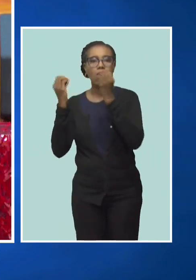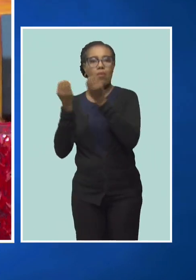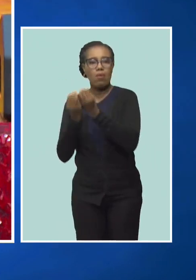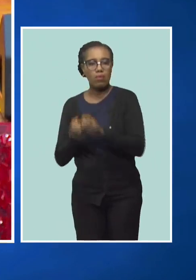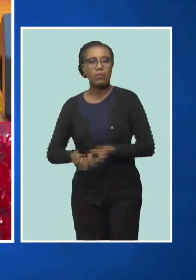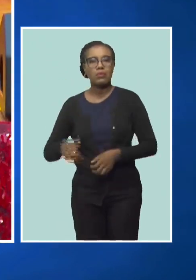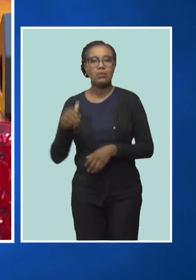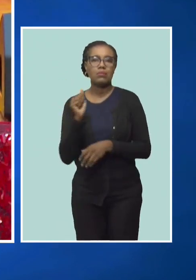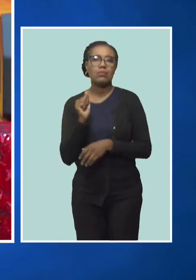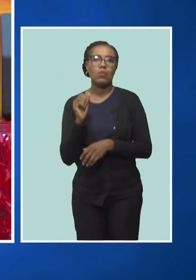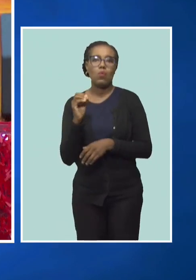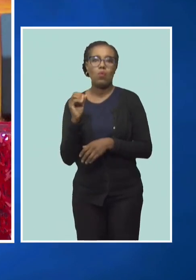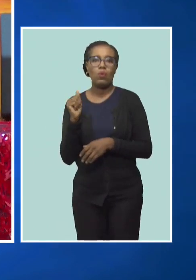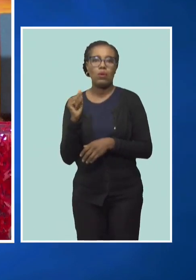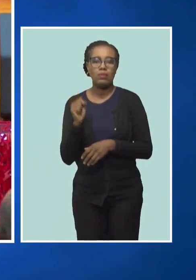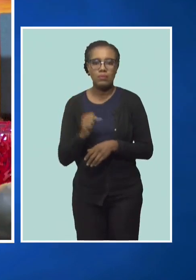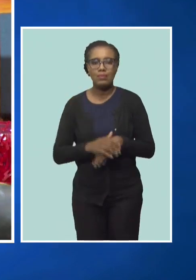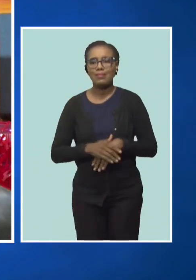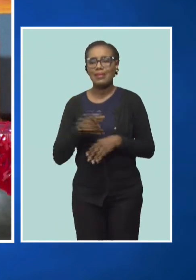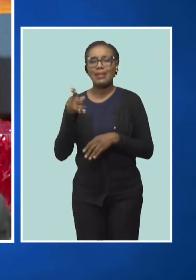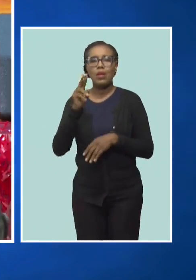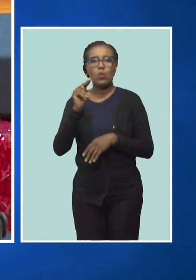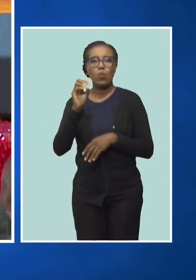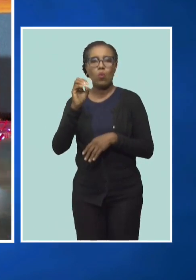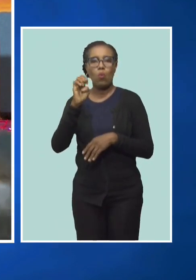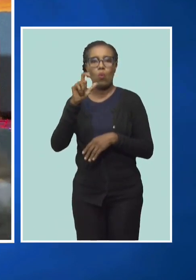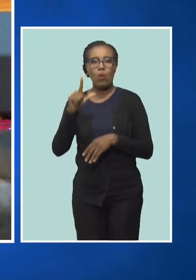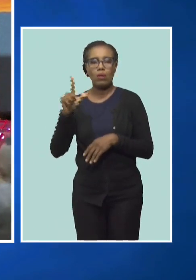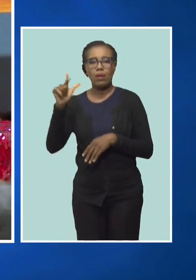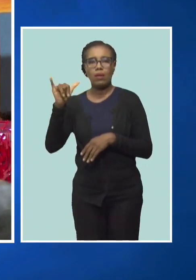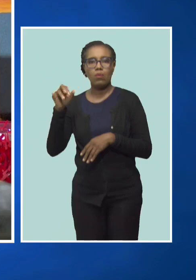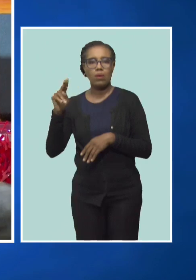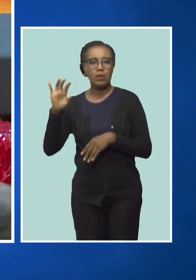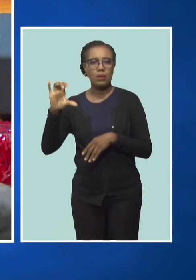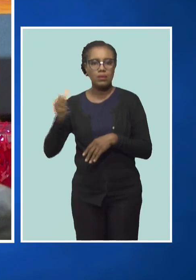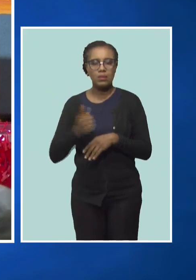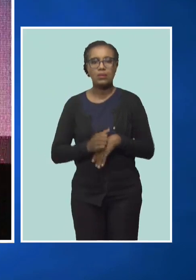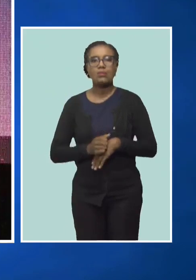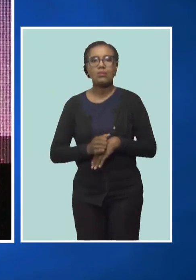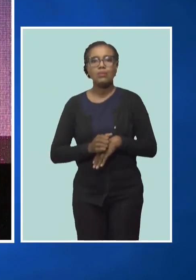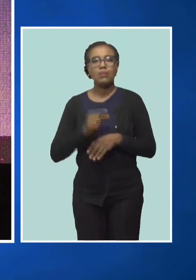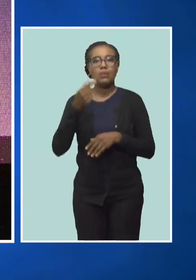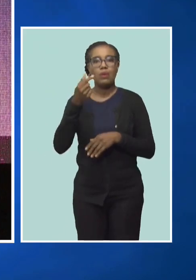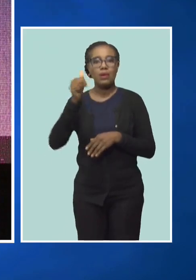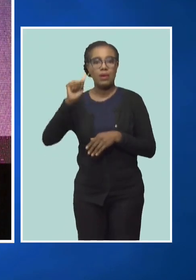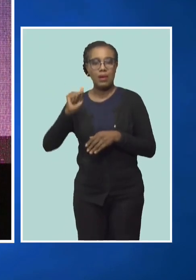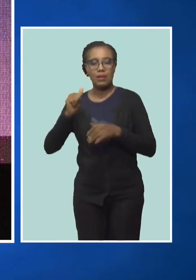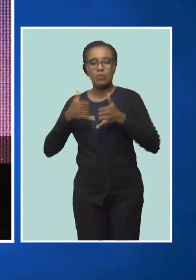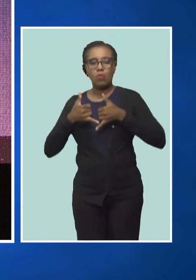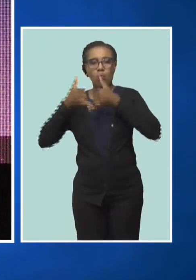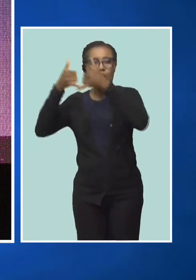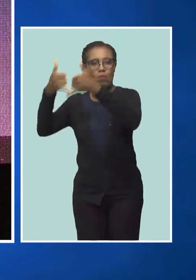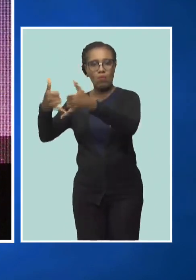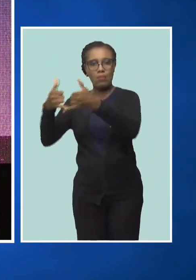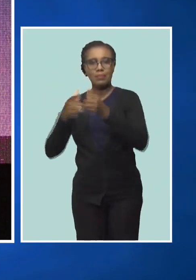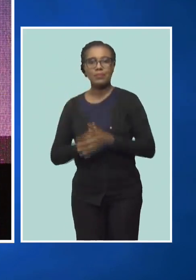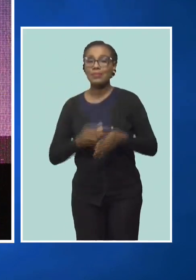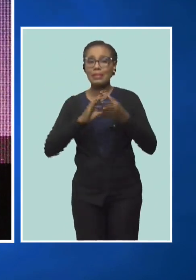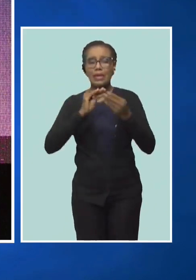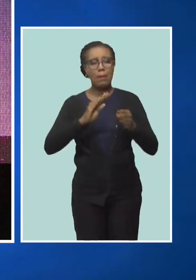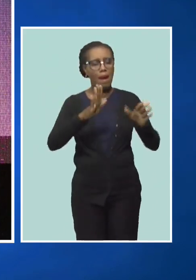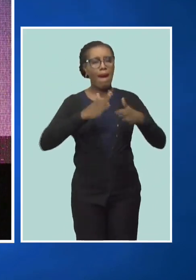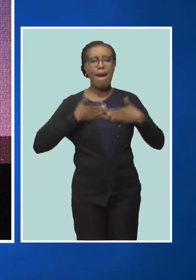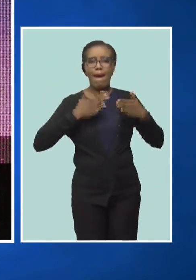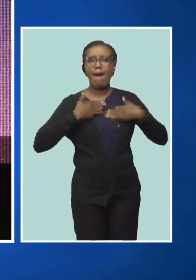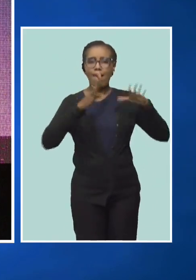American States, Noah Lynch, who receives the Grantley Adams Award. Mr. Lynch says he is pleased to accept